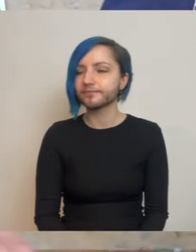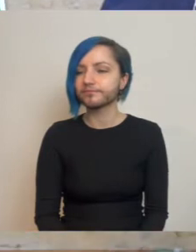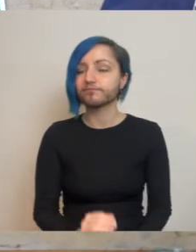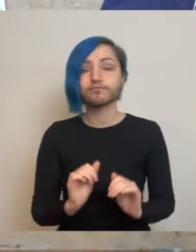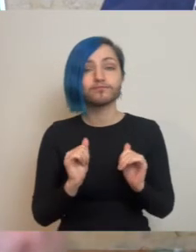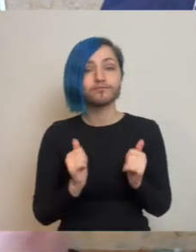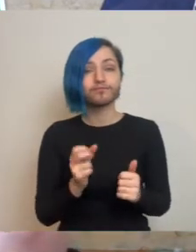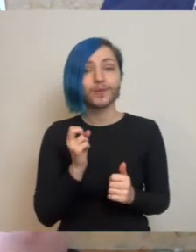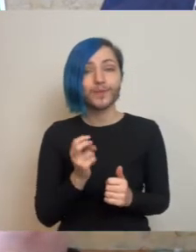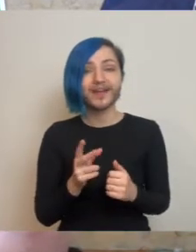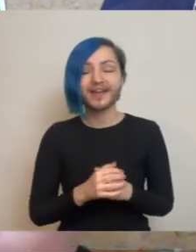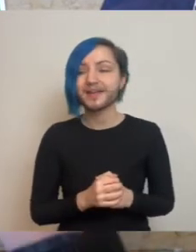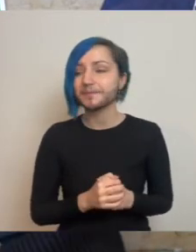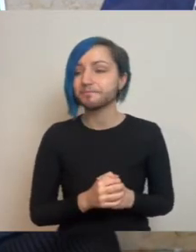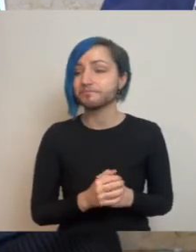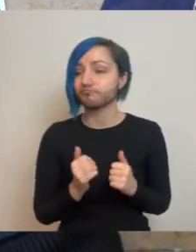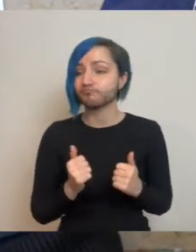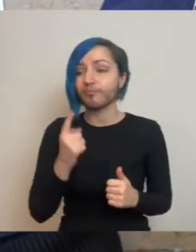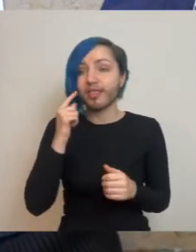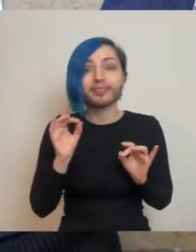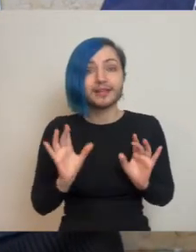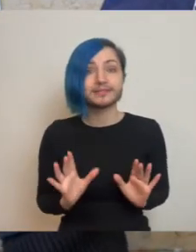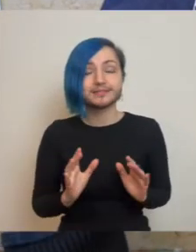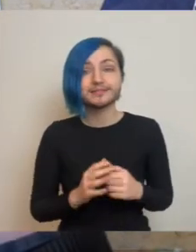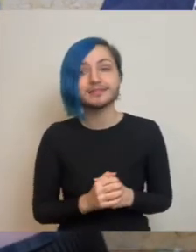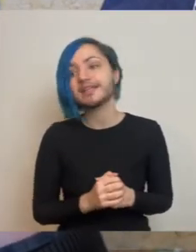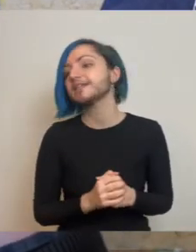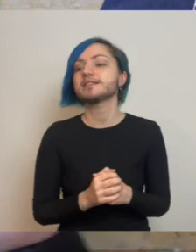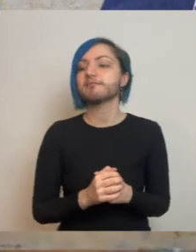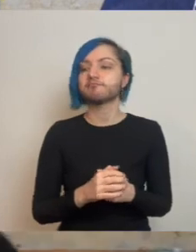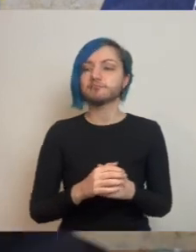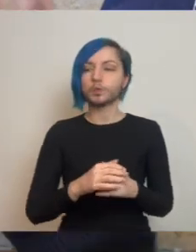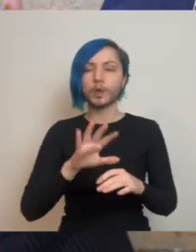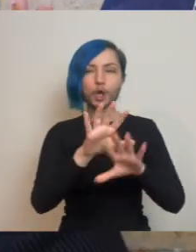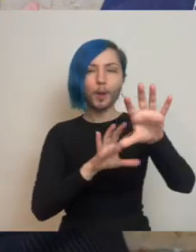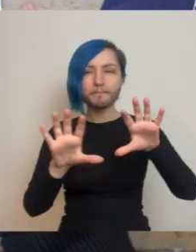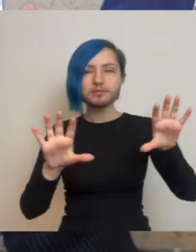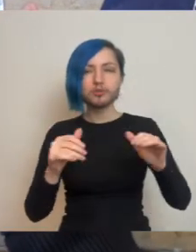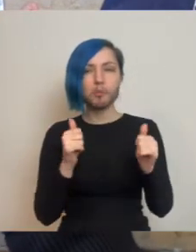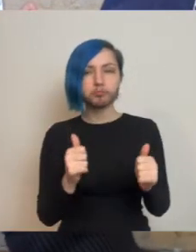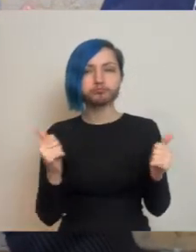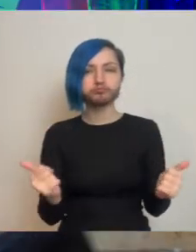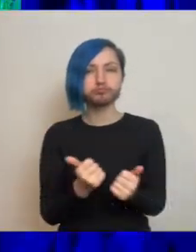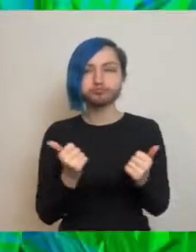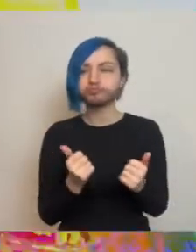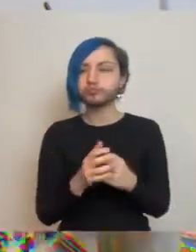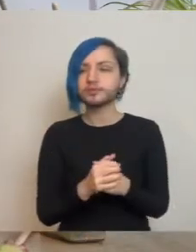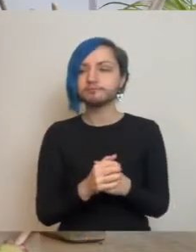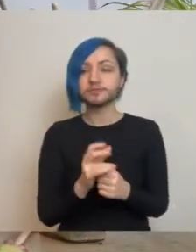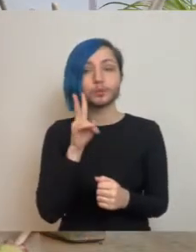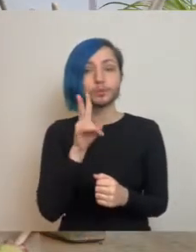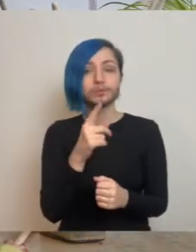Okay, so I think that's it. I think we have our composition complete, and you can see